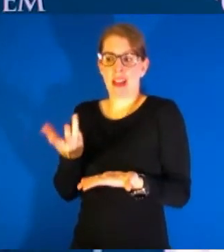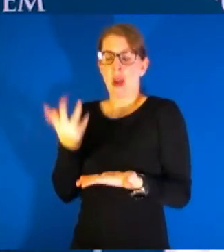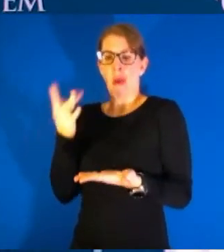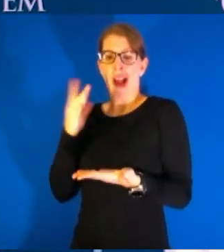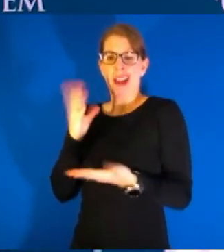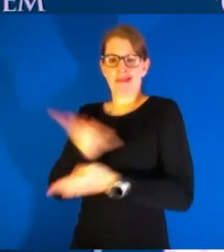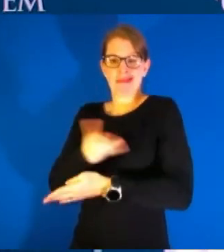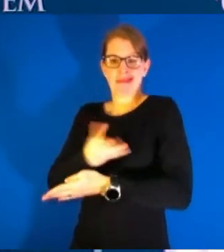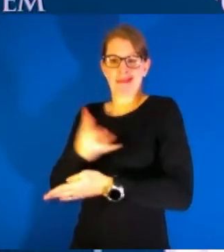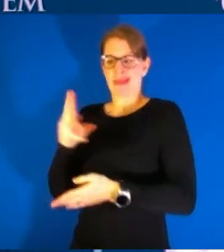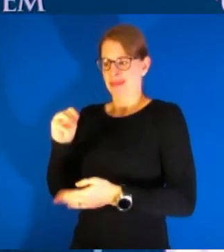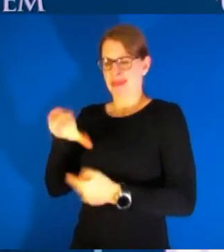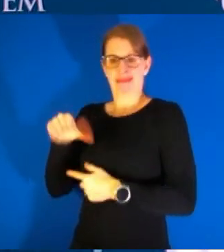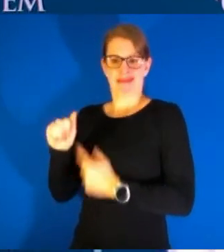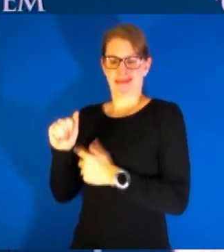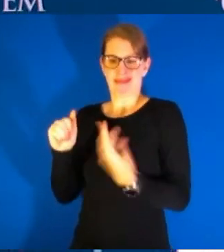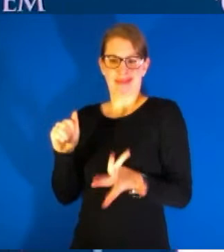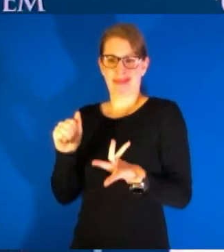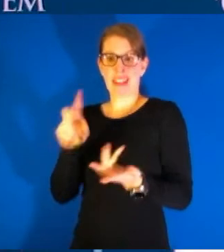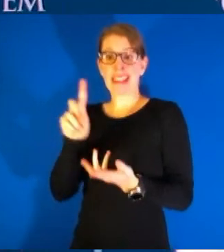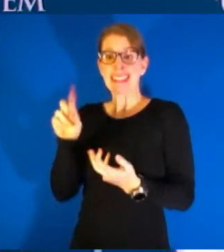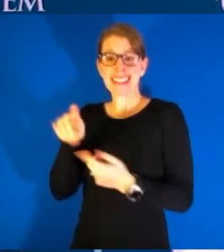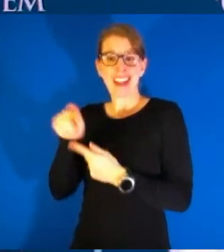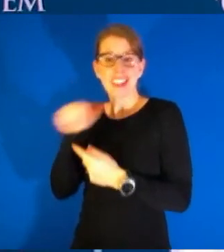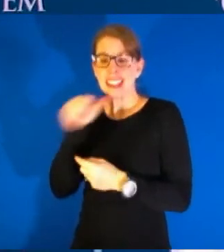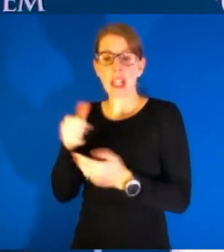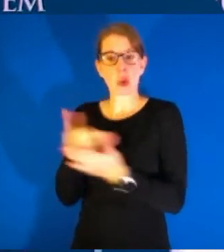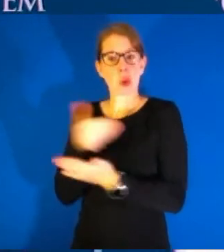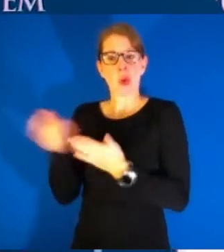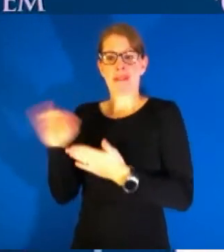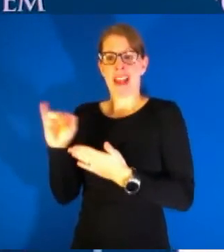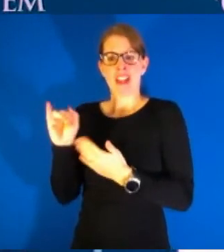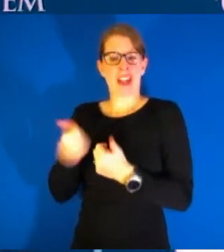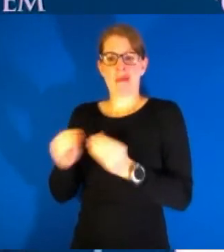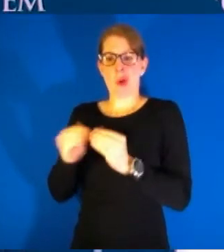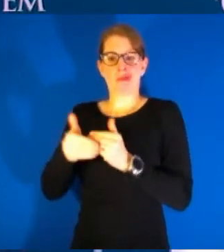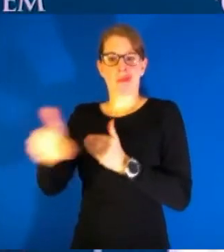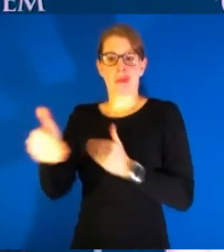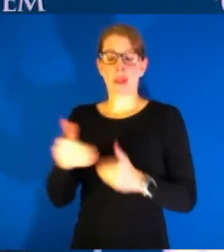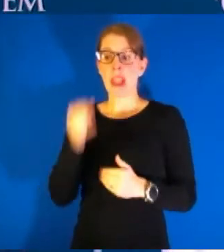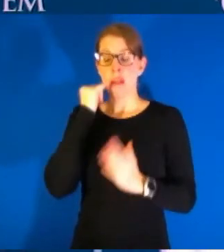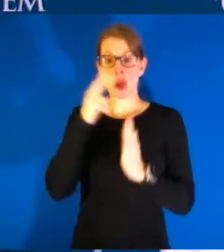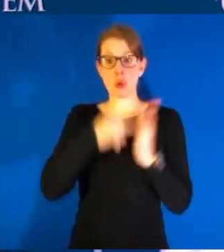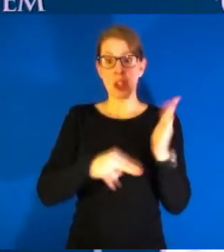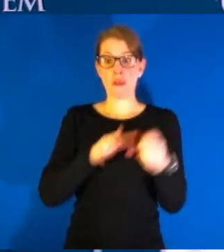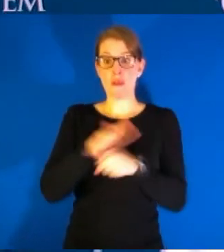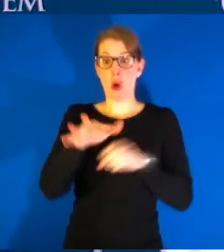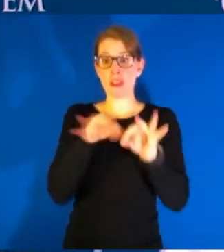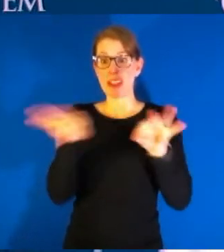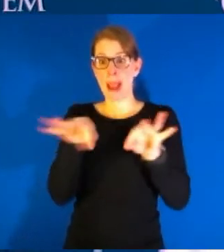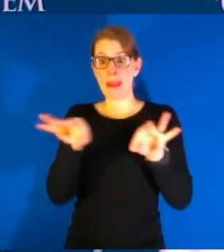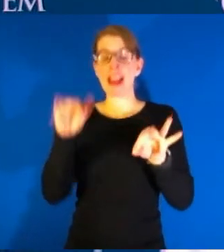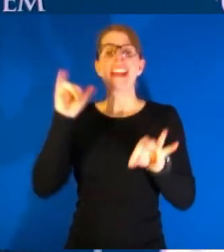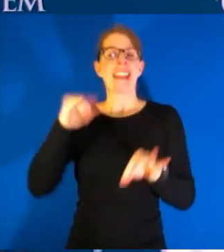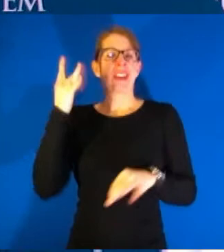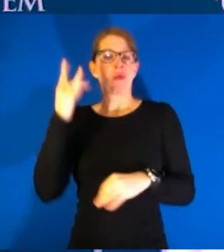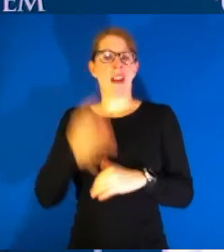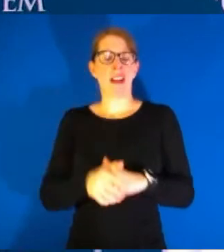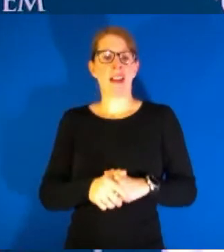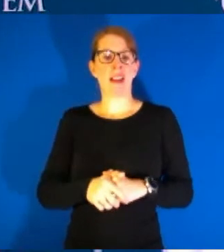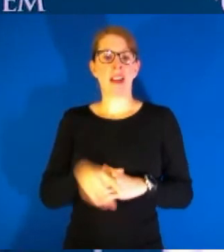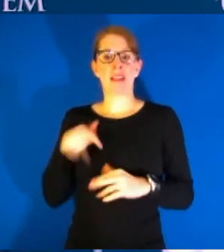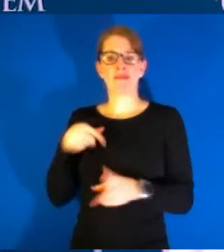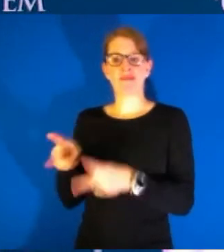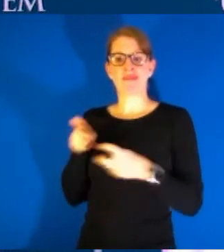any Delta as a new infection. And so Hawkeye, that's why, I mean, if you read the whole statement, that's really why they pulled the